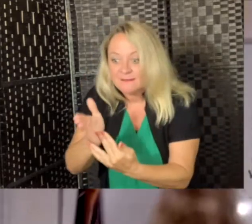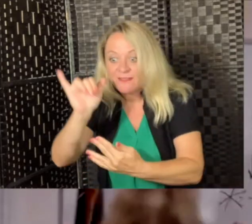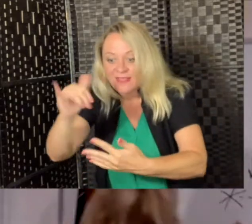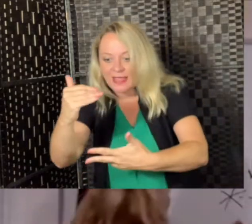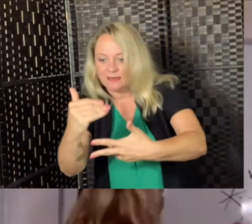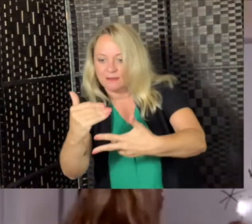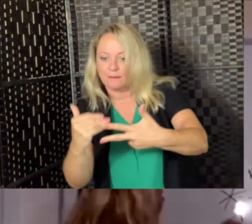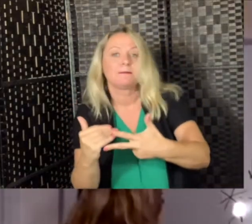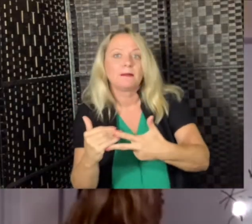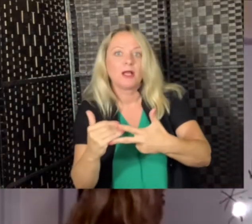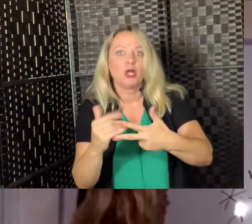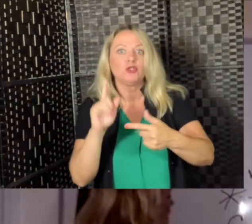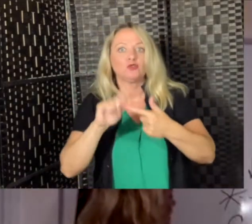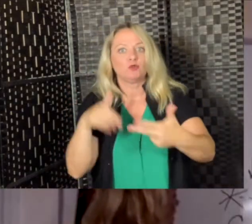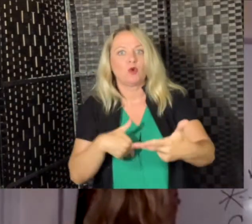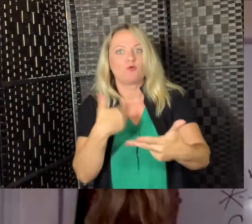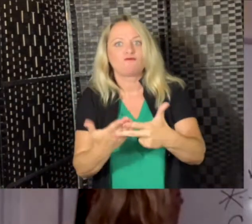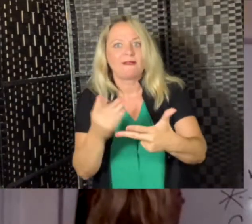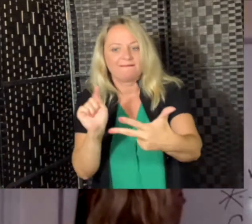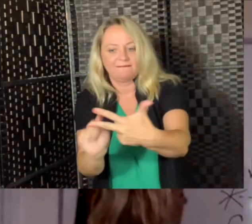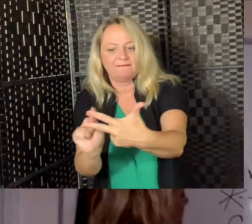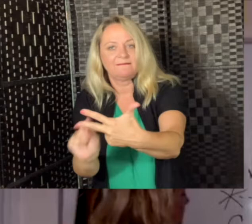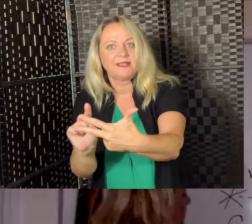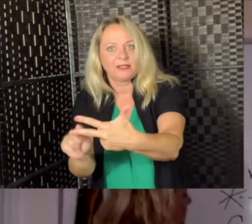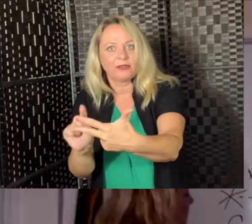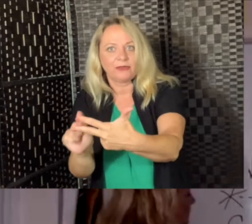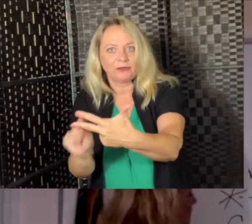is called conscious